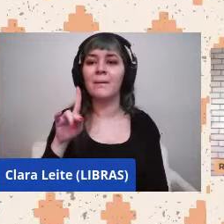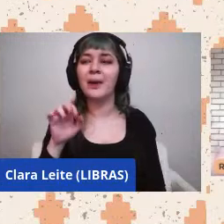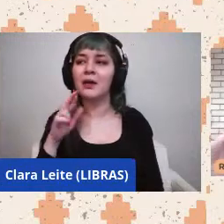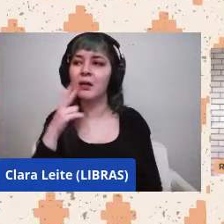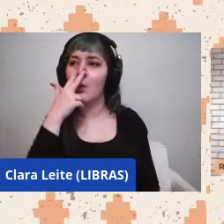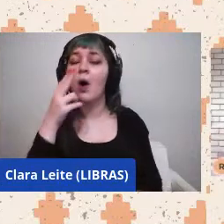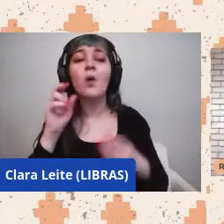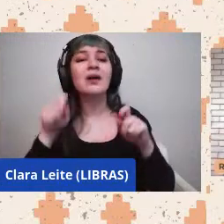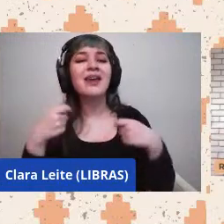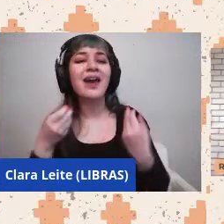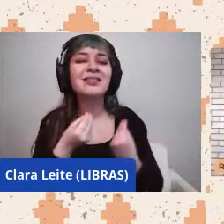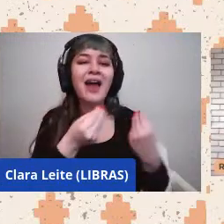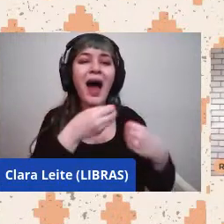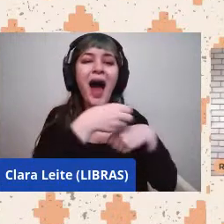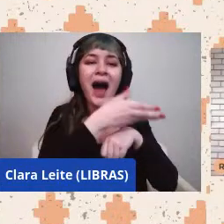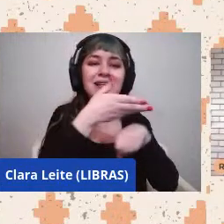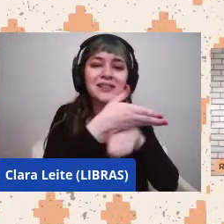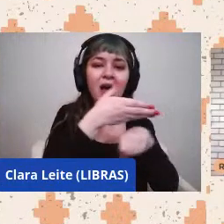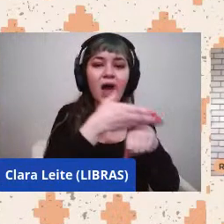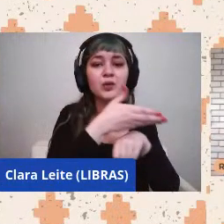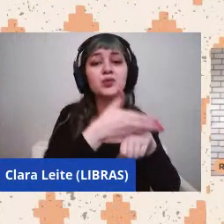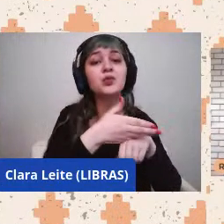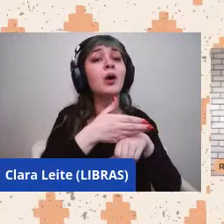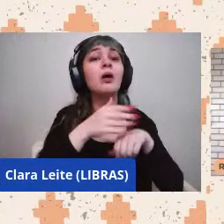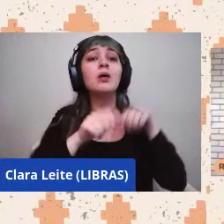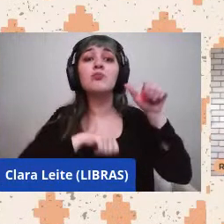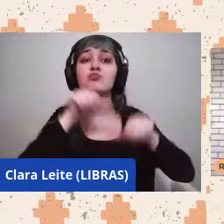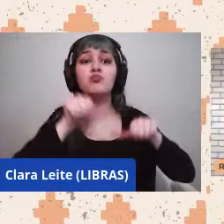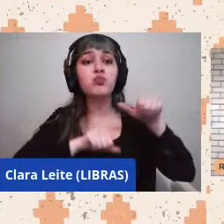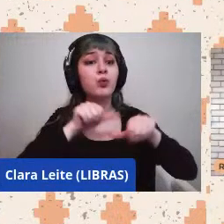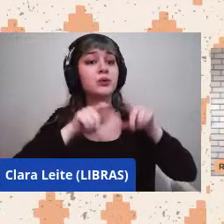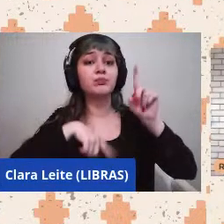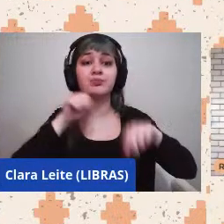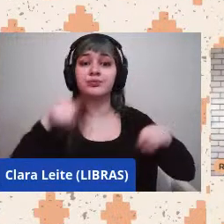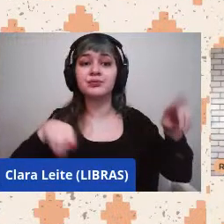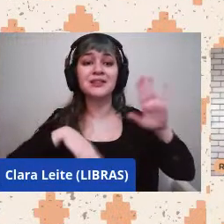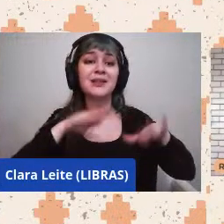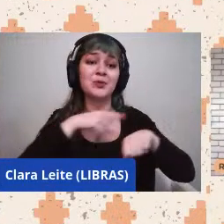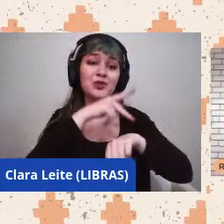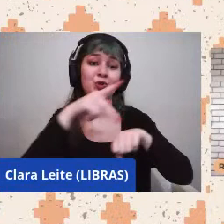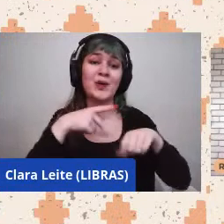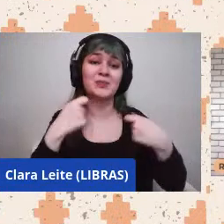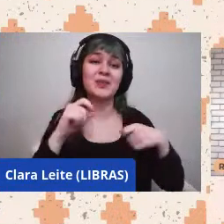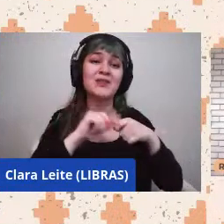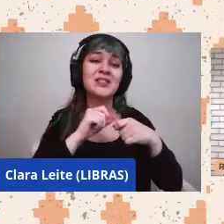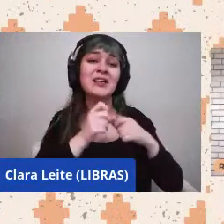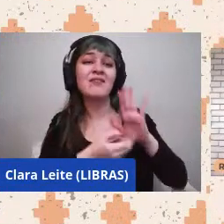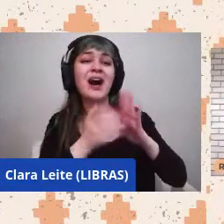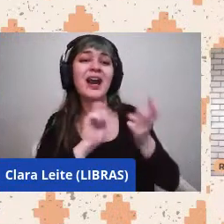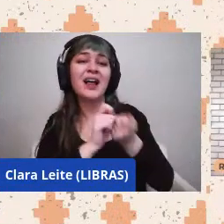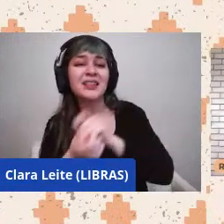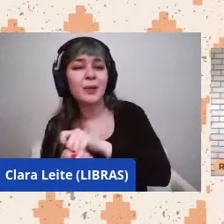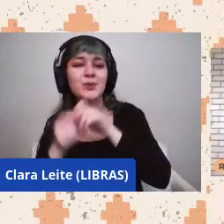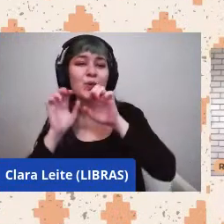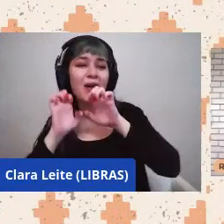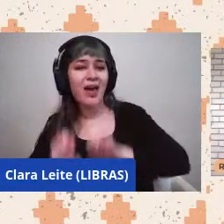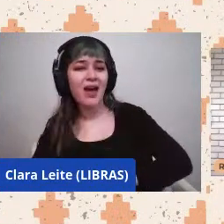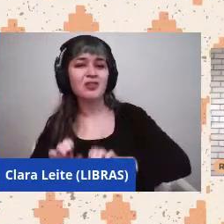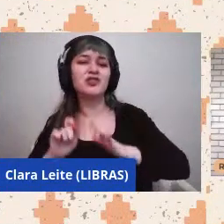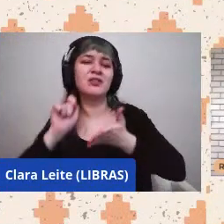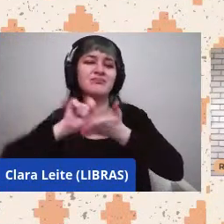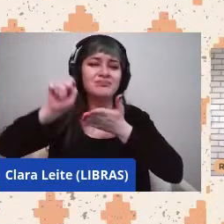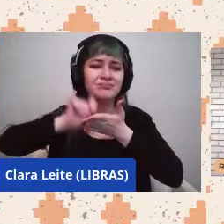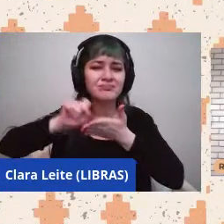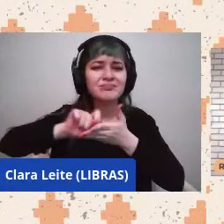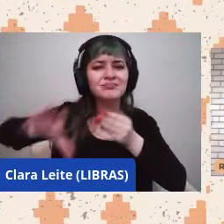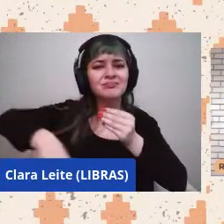this varied so much from country to country, and we had to do so many ethical amendments, and the model that we set out at the start, which was